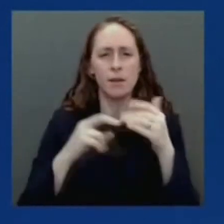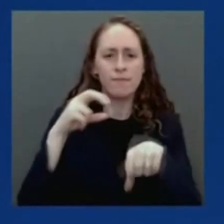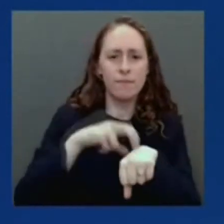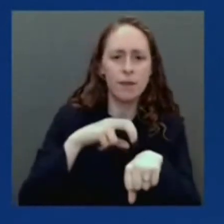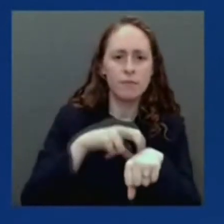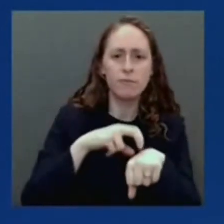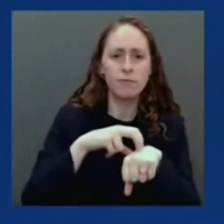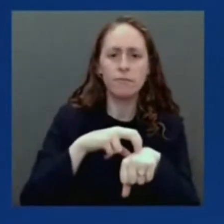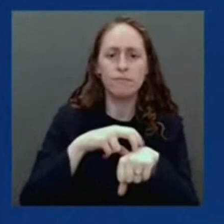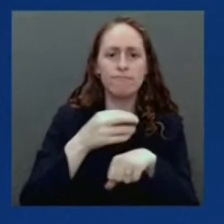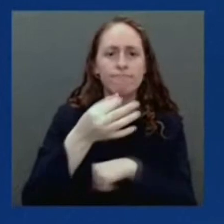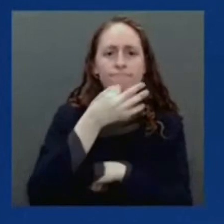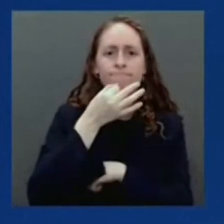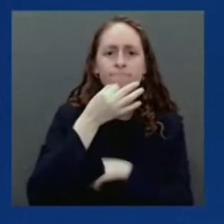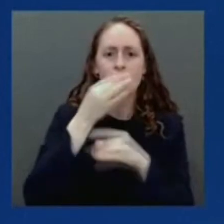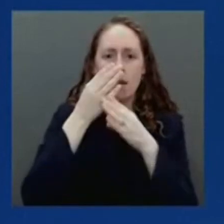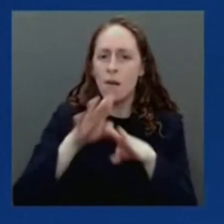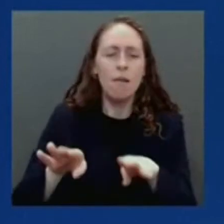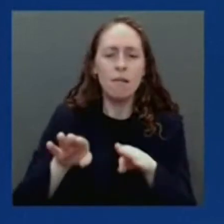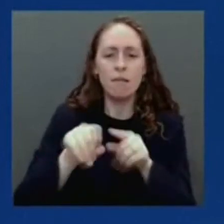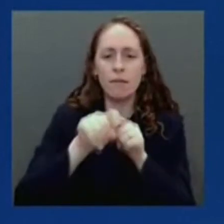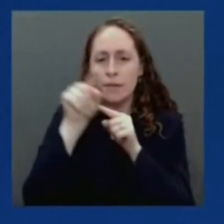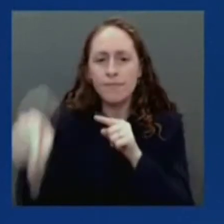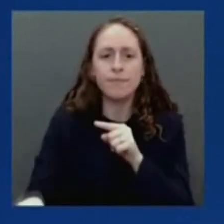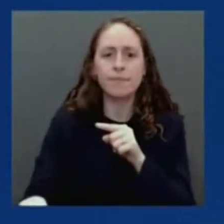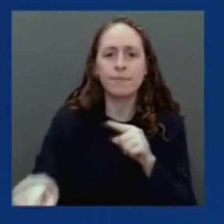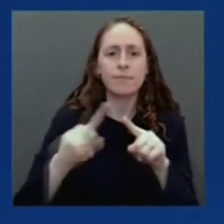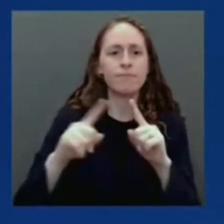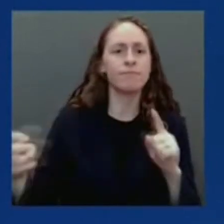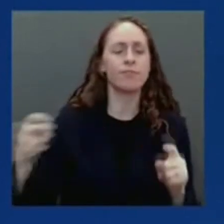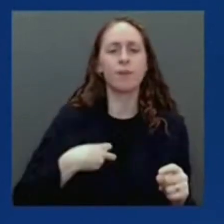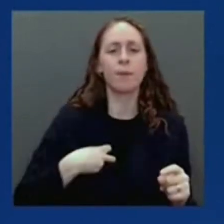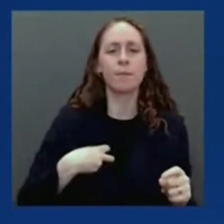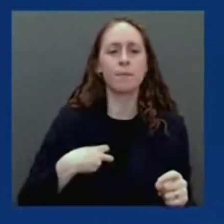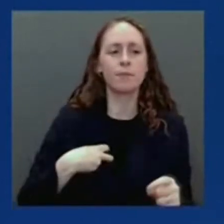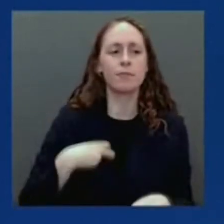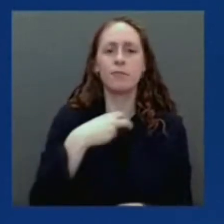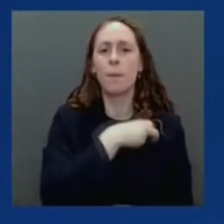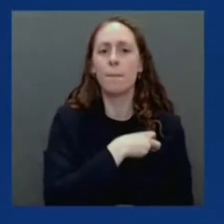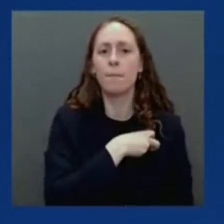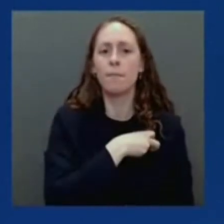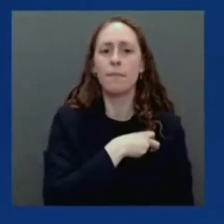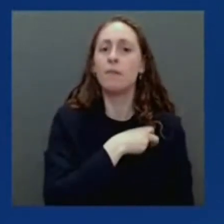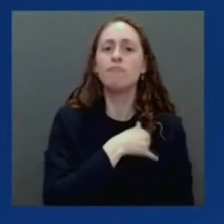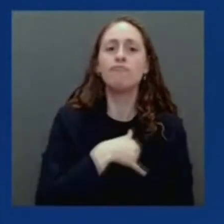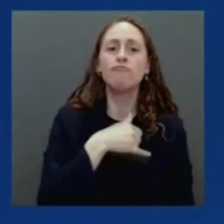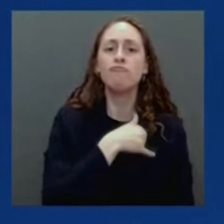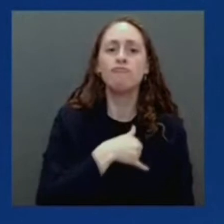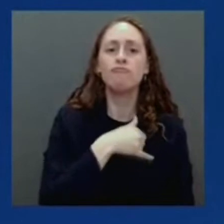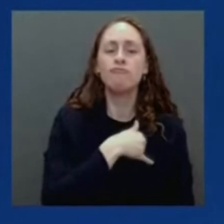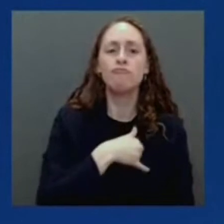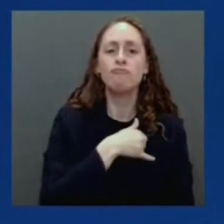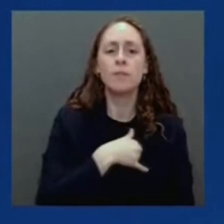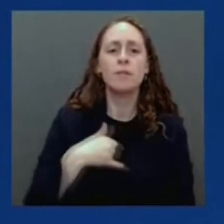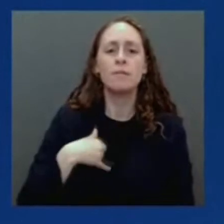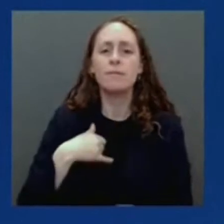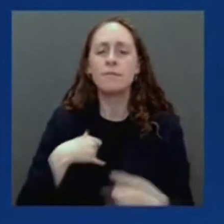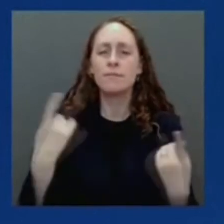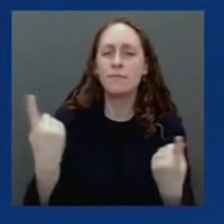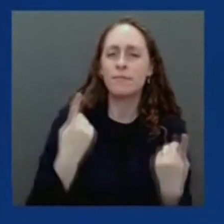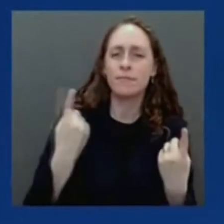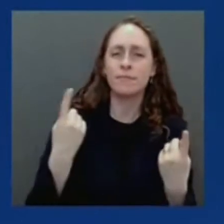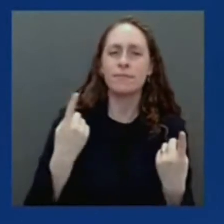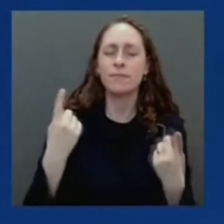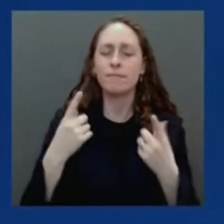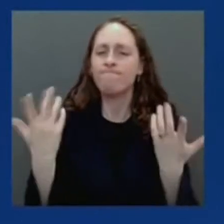pursued. But before we can make any definitive statements, we need to learn a lot more about it with the ultimate goal of figuring out how